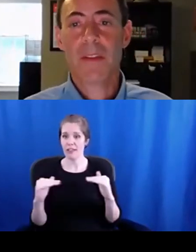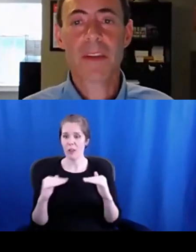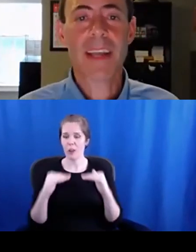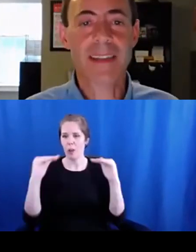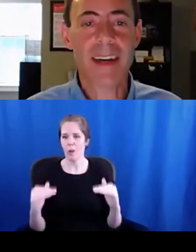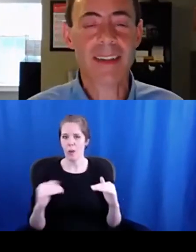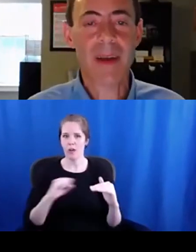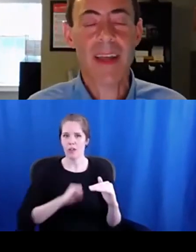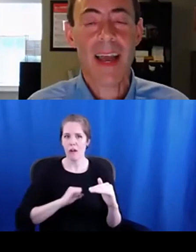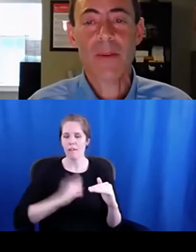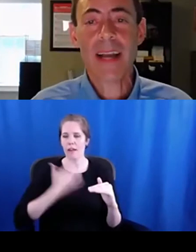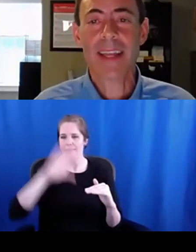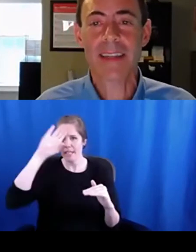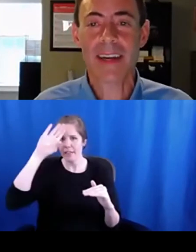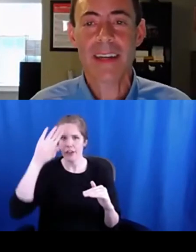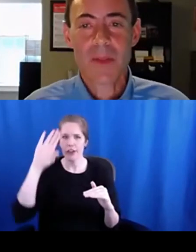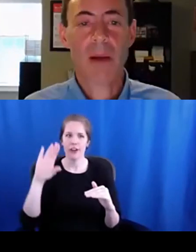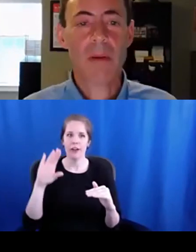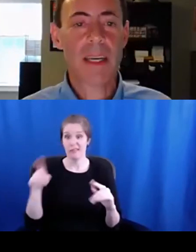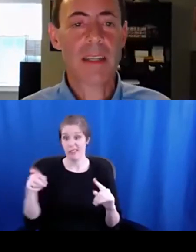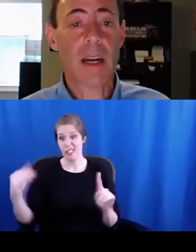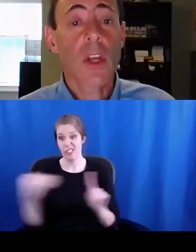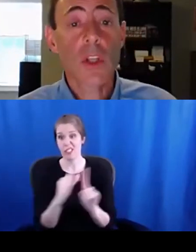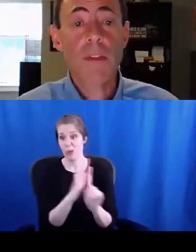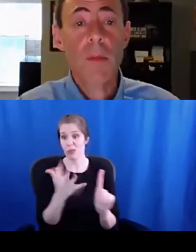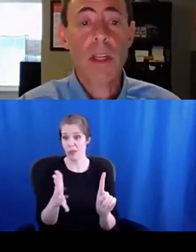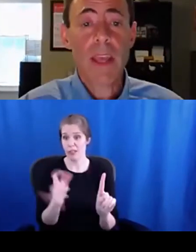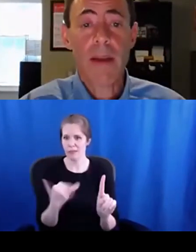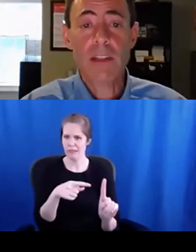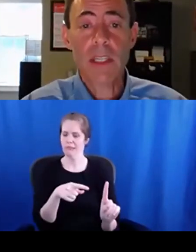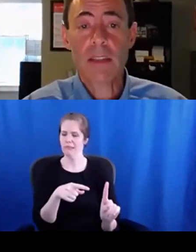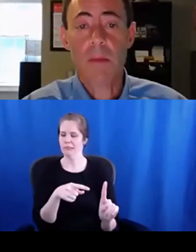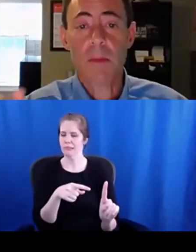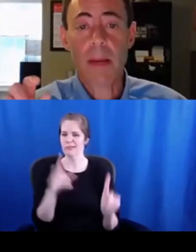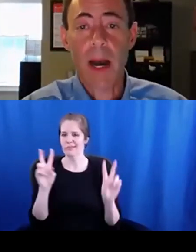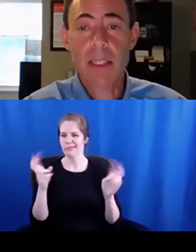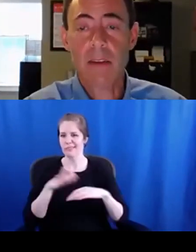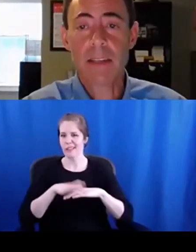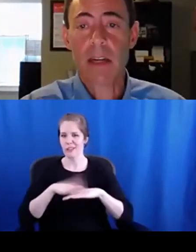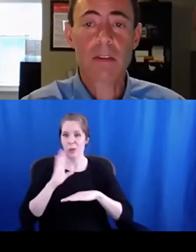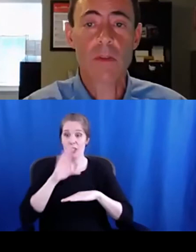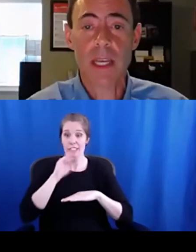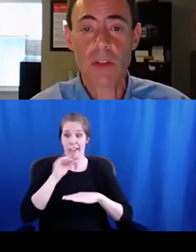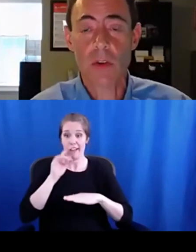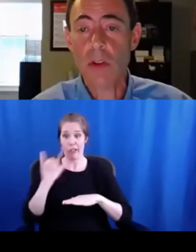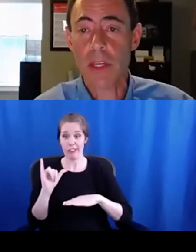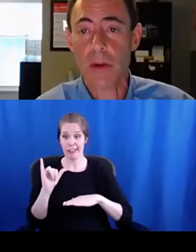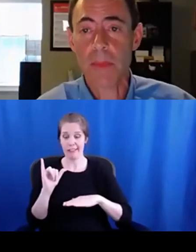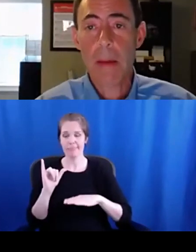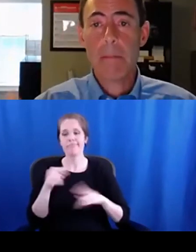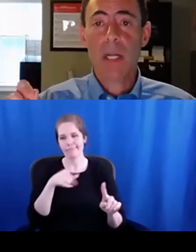it looks like a duck and smells and quacks like a duck, it's probably a duck. So if the point of care antigen test comes back positive, as Dr. Stone says